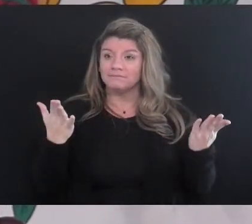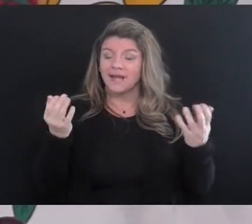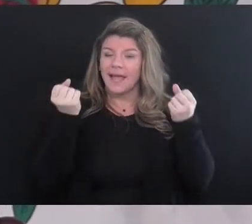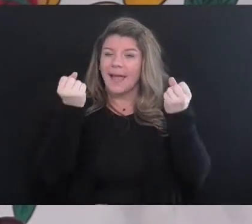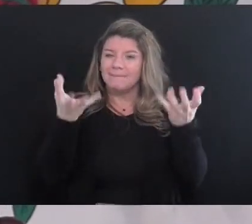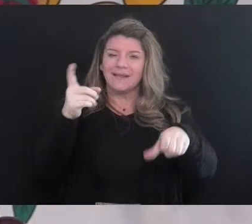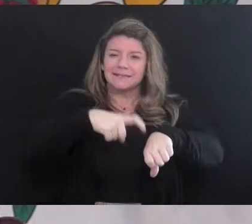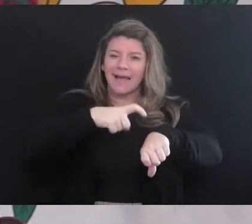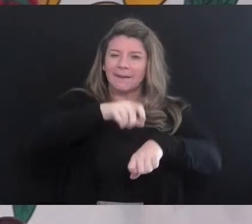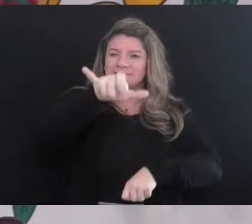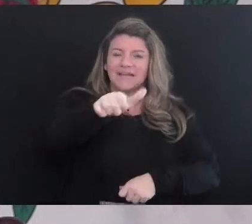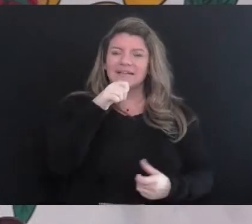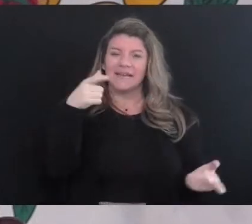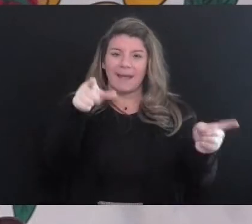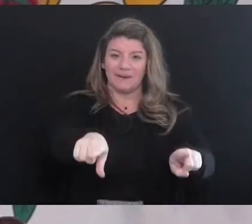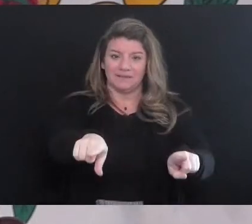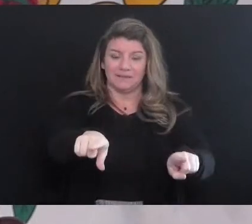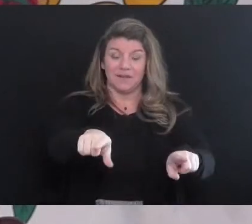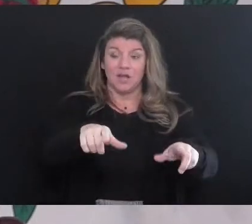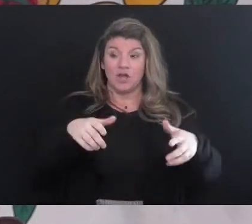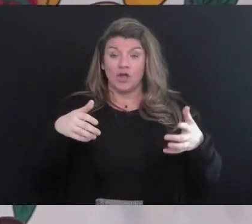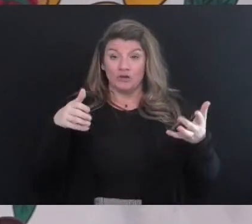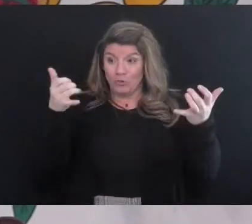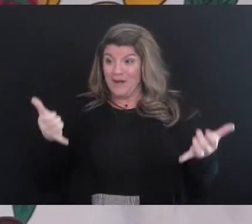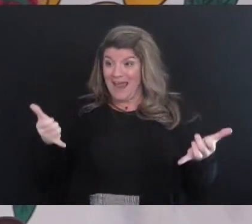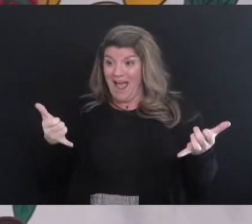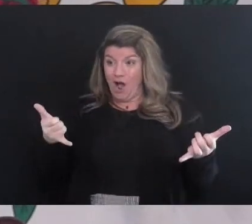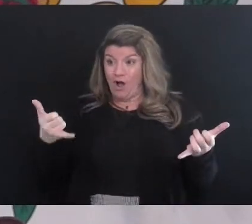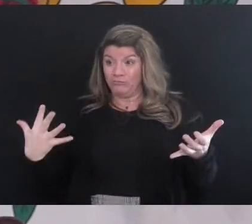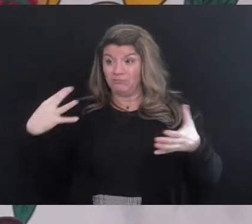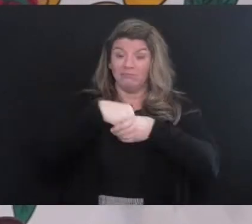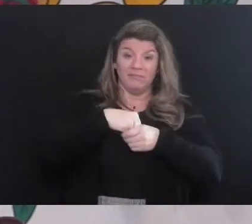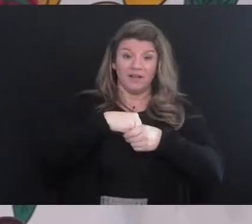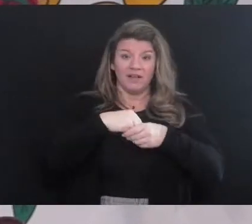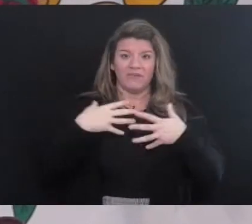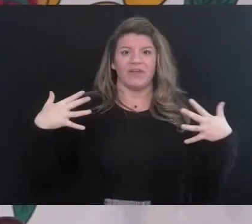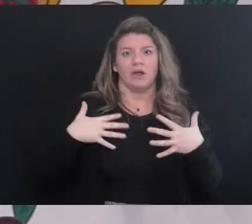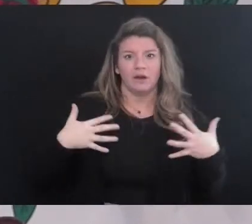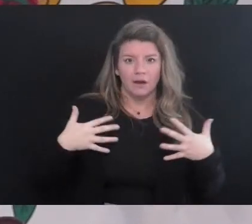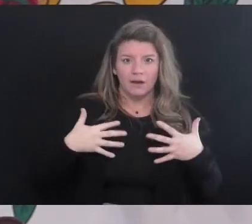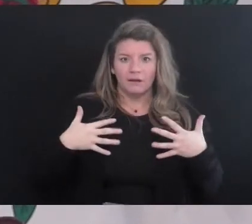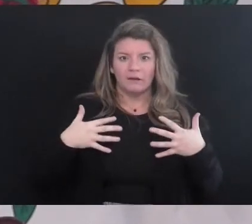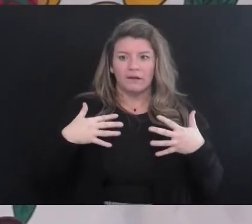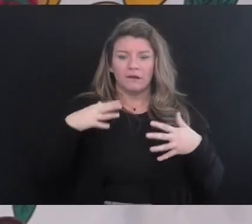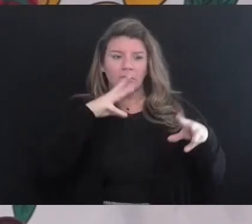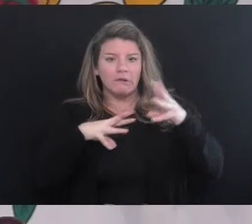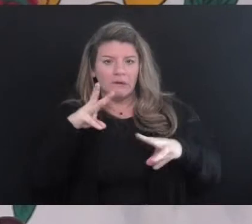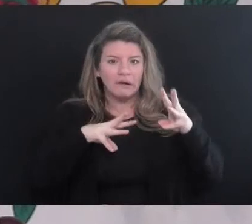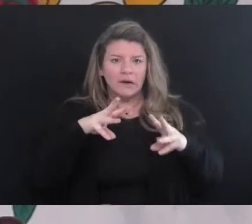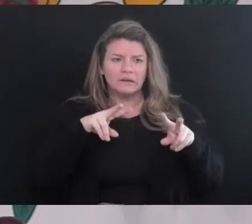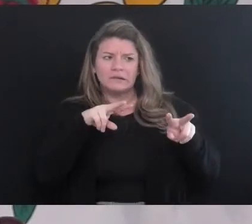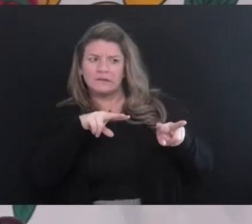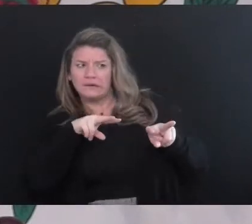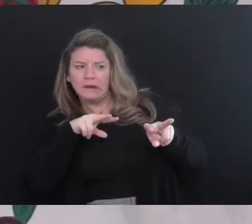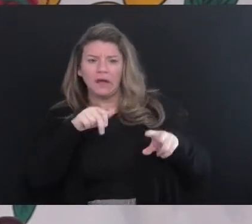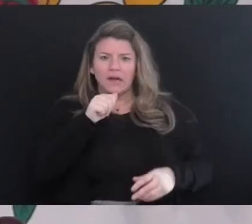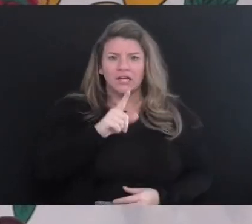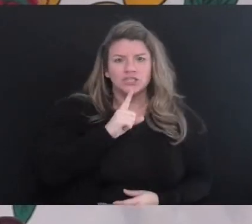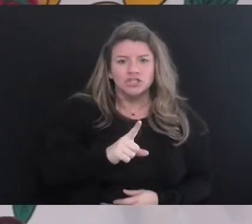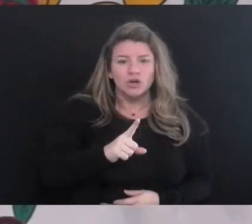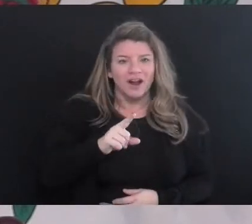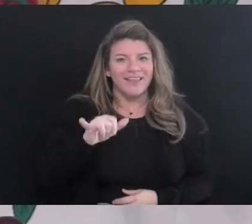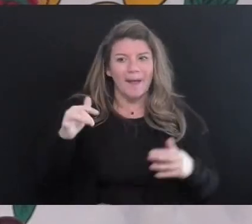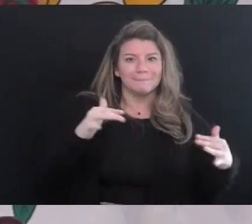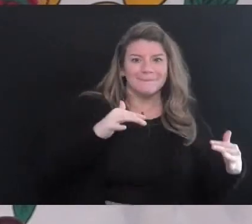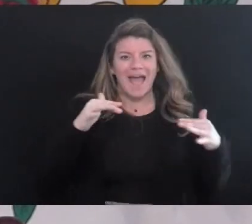And so with all of that, now we have fear and skepticism. And we have the battle so much more difficult to get